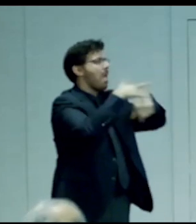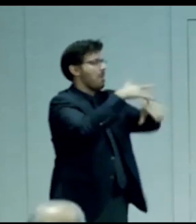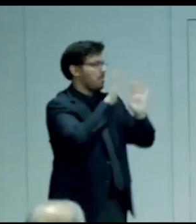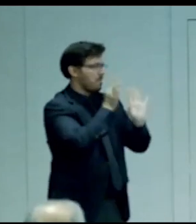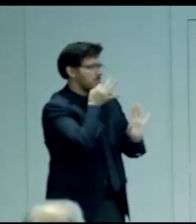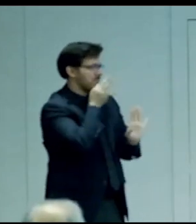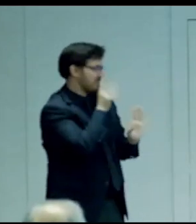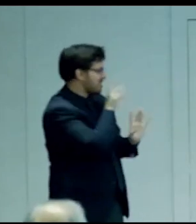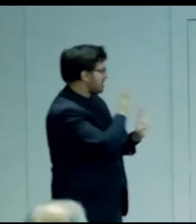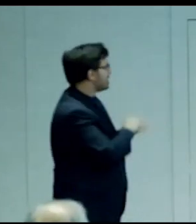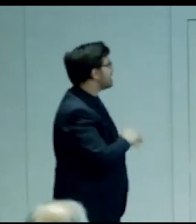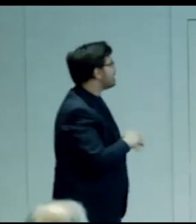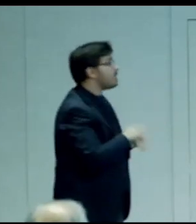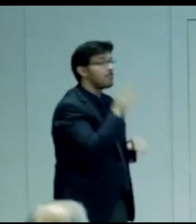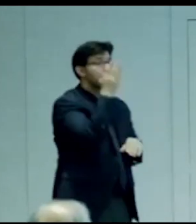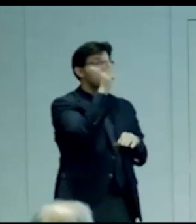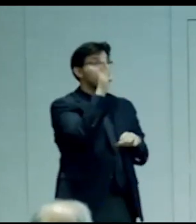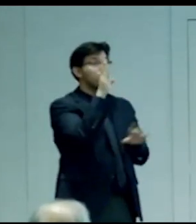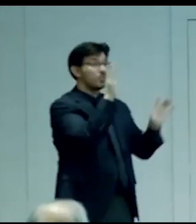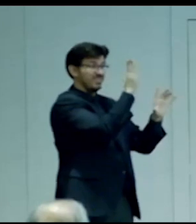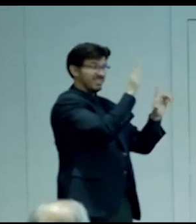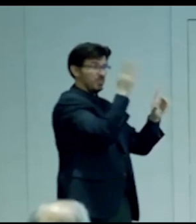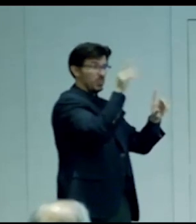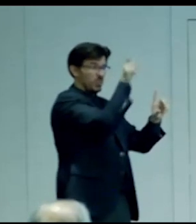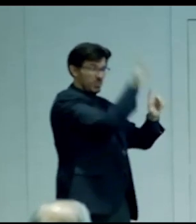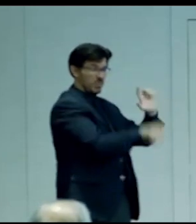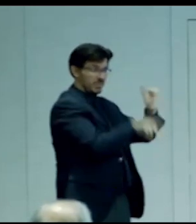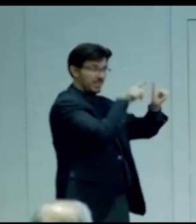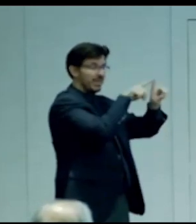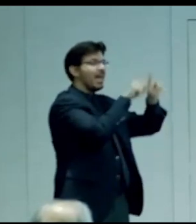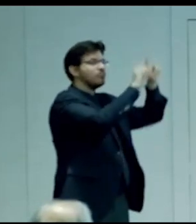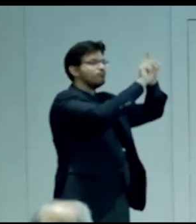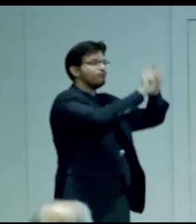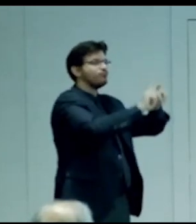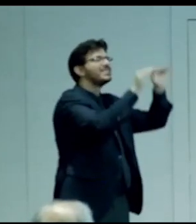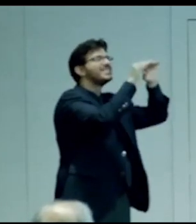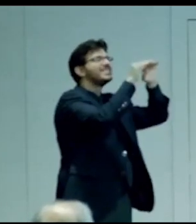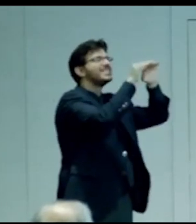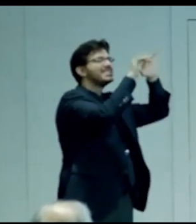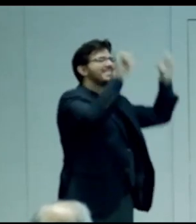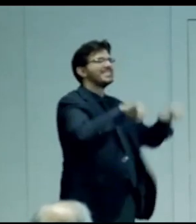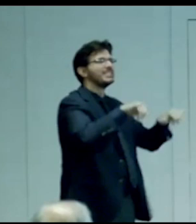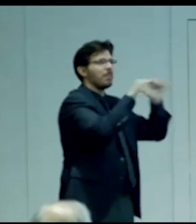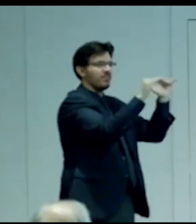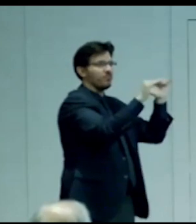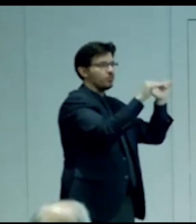moments. But the blue are the variables defined at the system level. The yellow are the woes